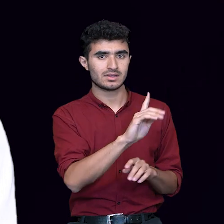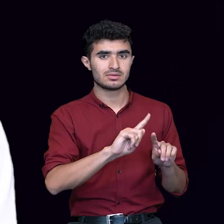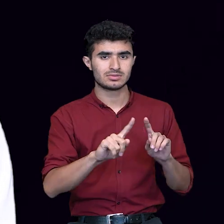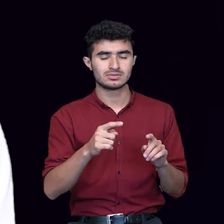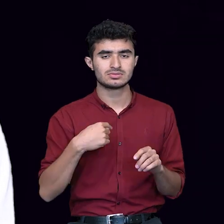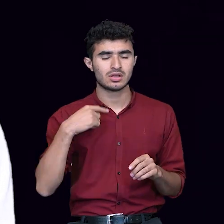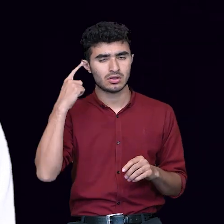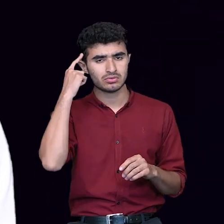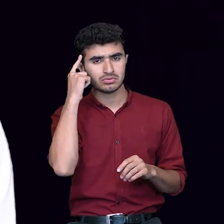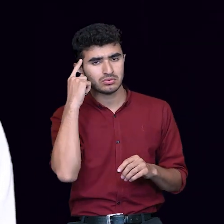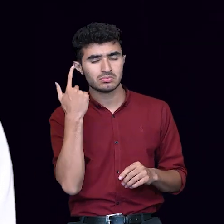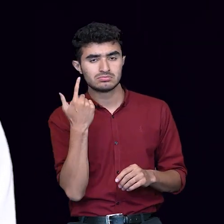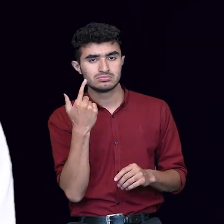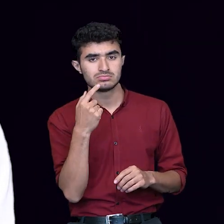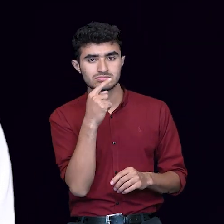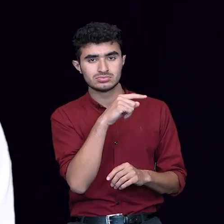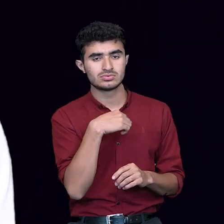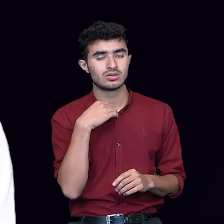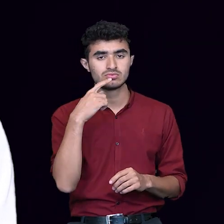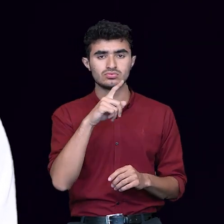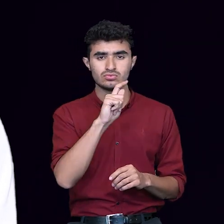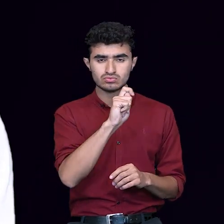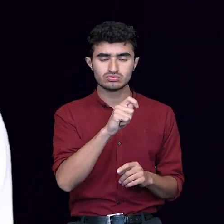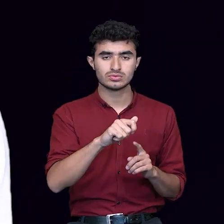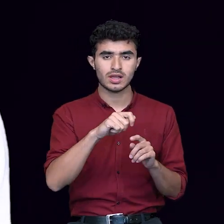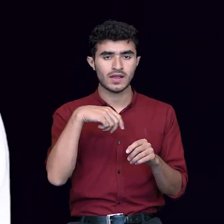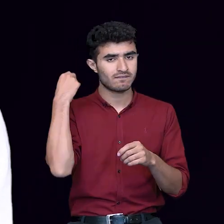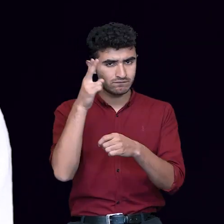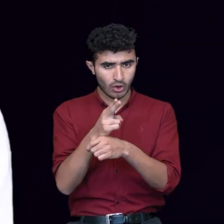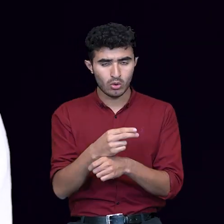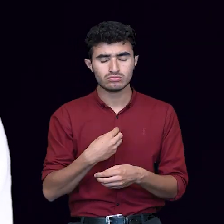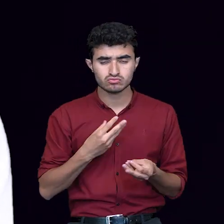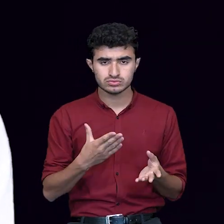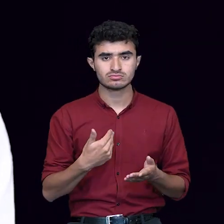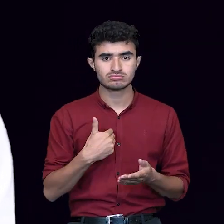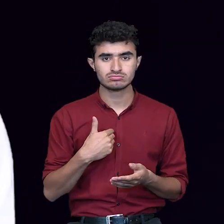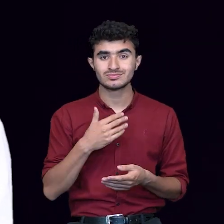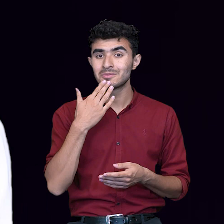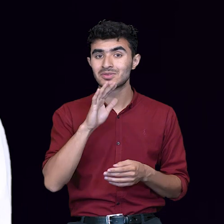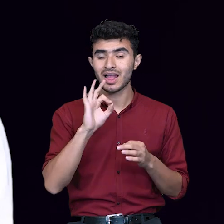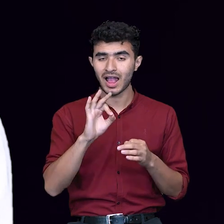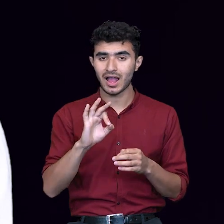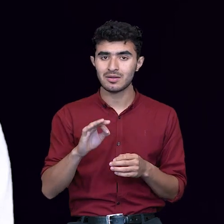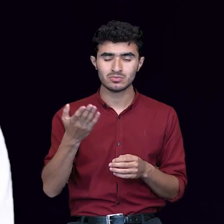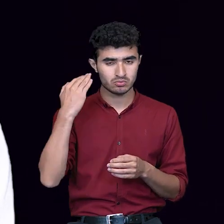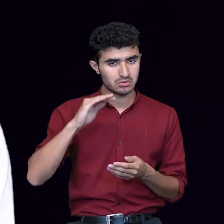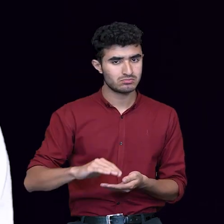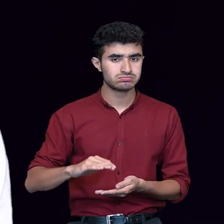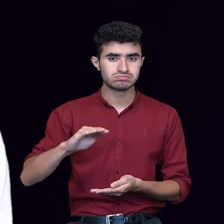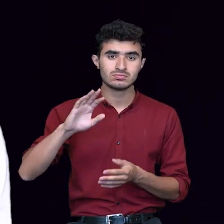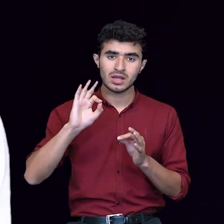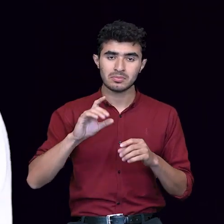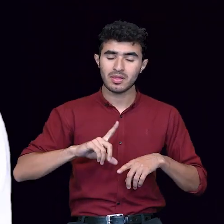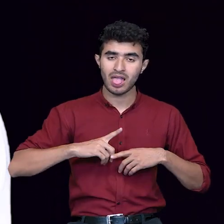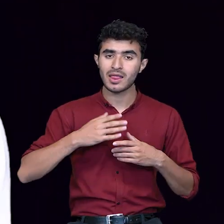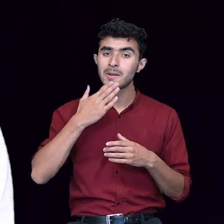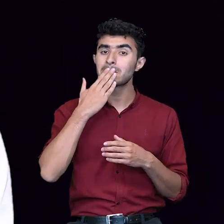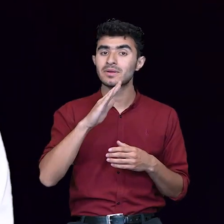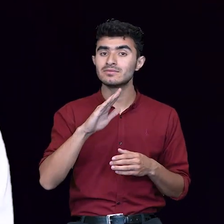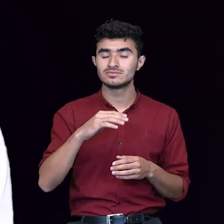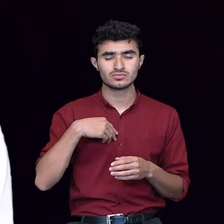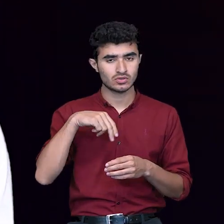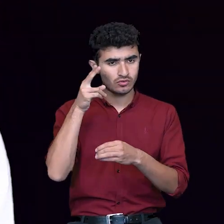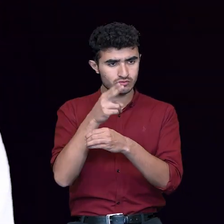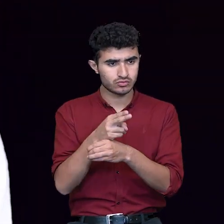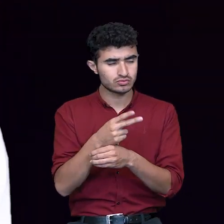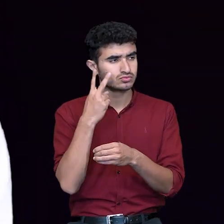was off, and I realized just ke why not just do film. It was like, it was right under your nose. It's the biggest epiphany I've had